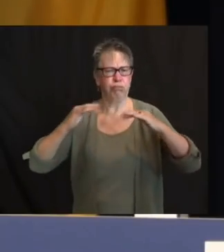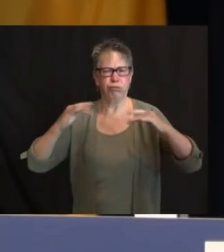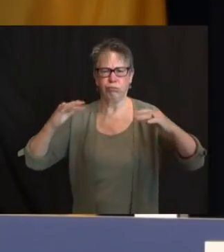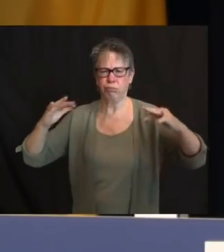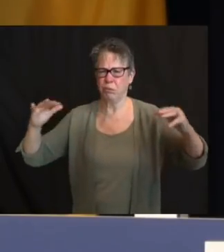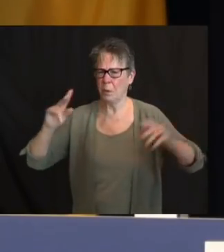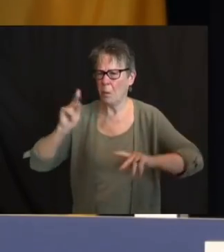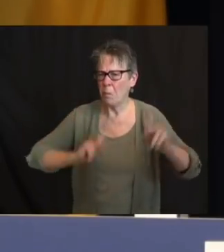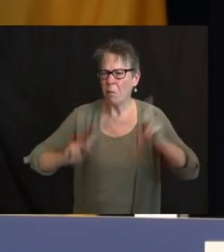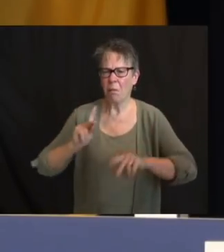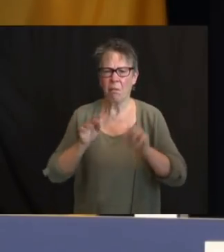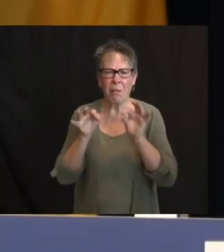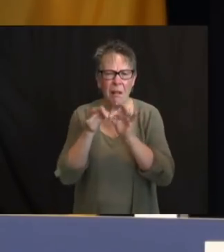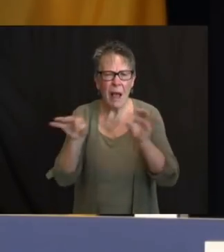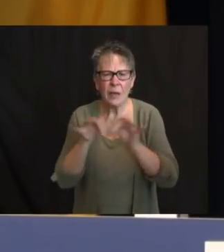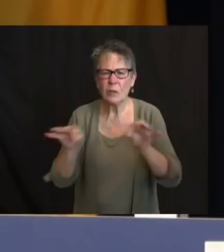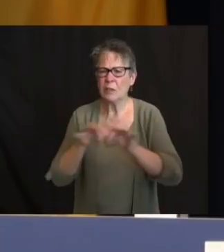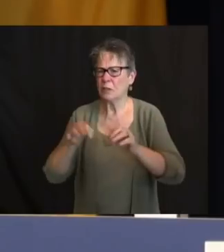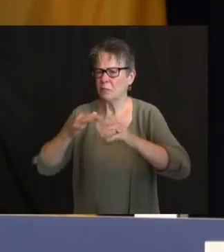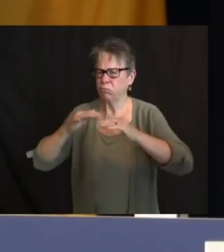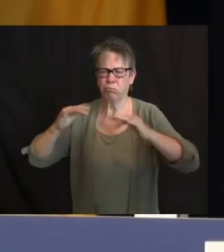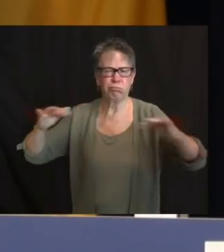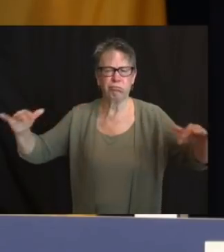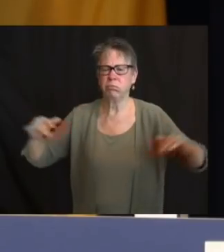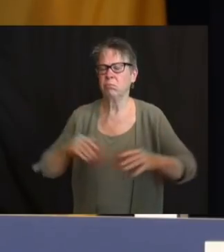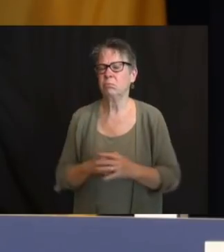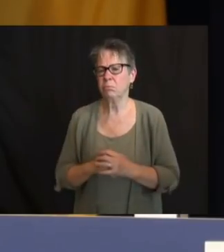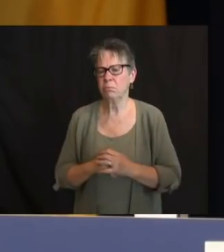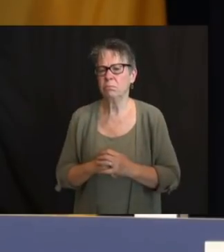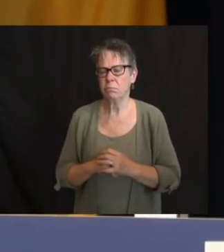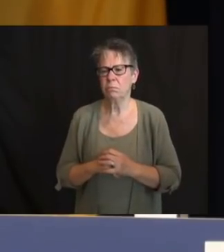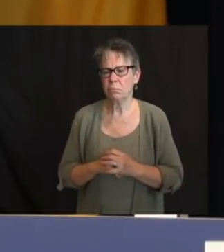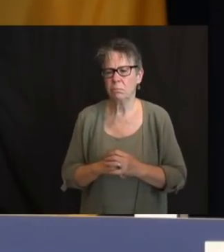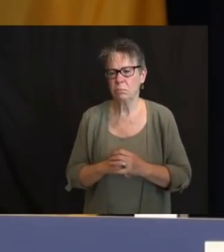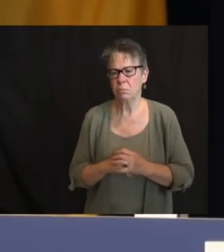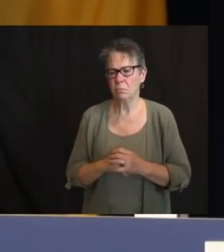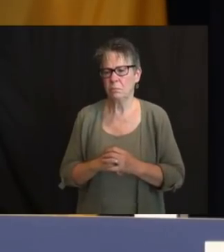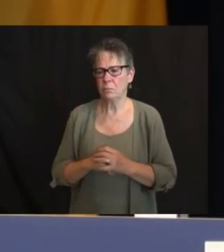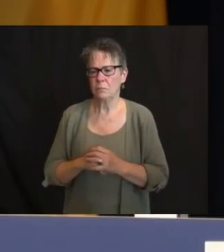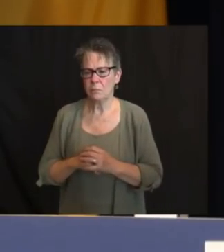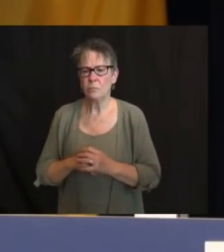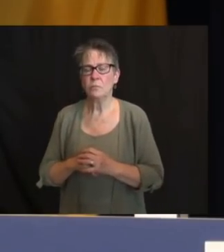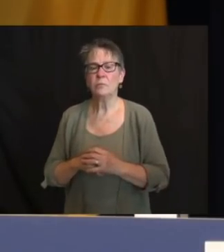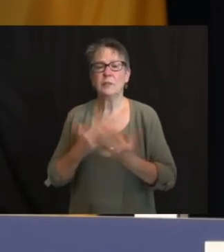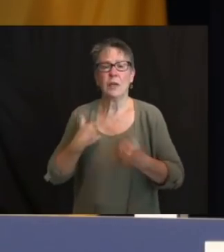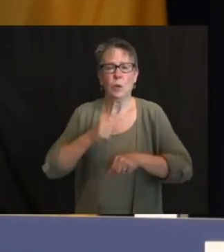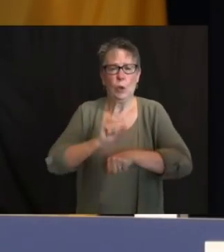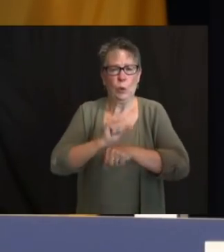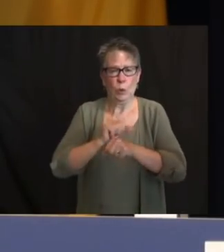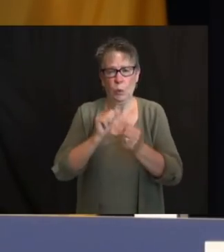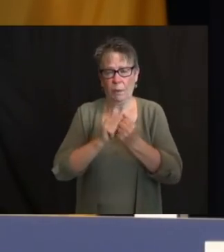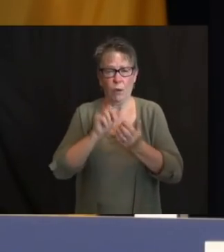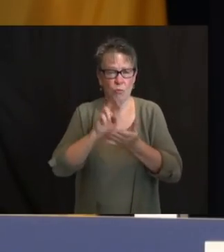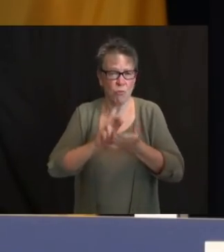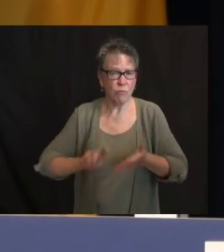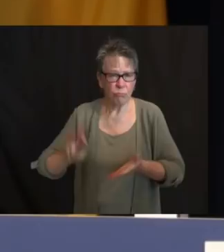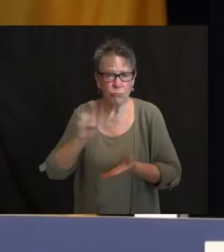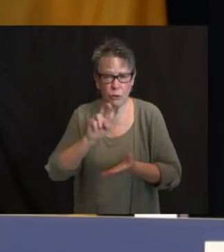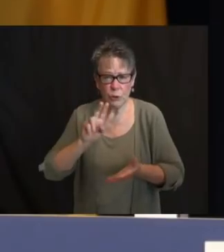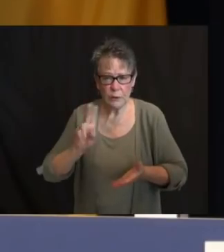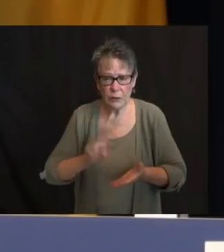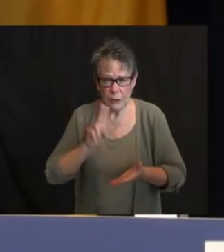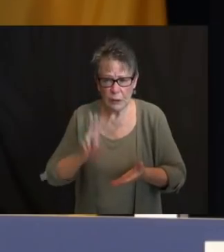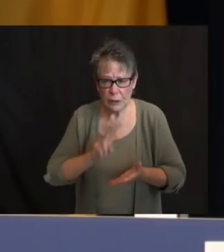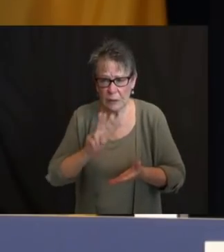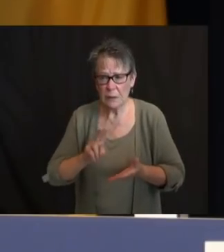Public Health, we aim to recruit, train, and deploy an additional 1,600 contact tracers by the end of the month.